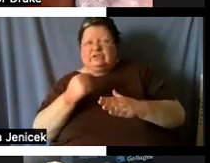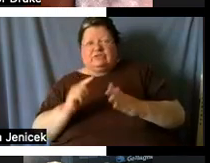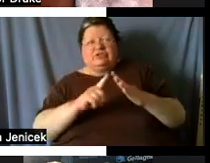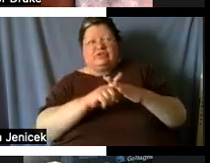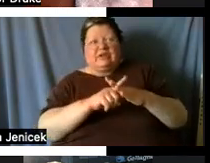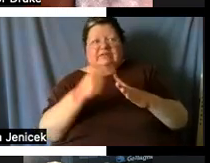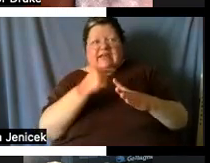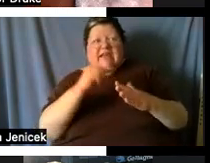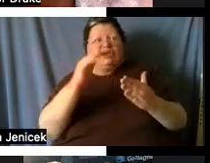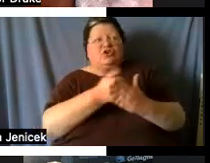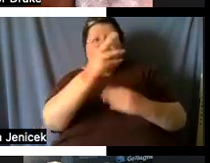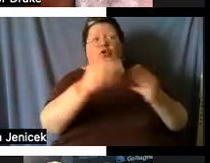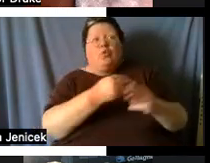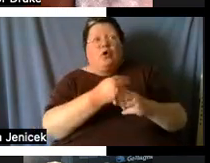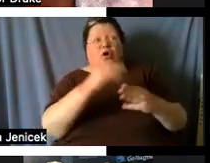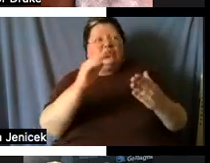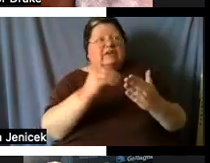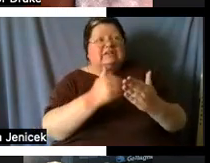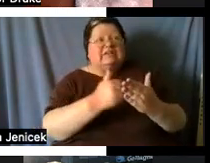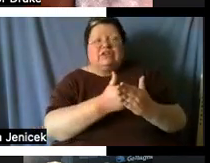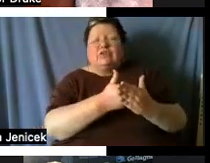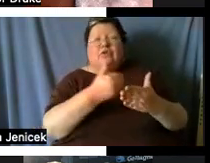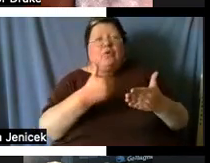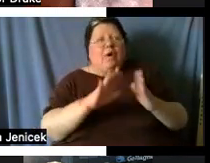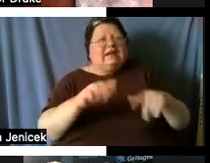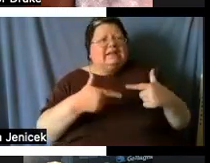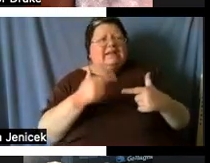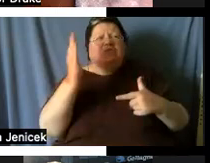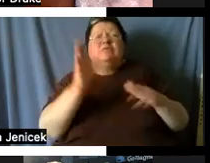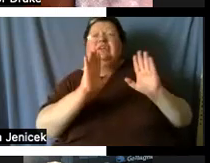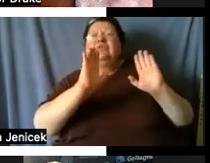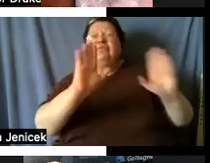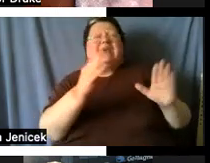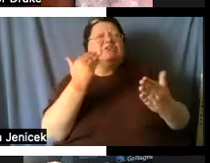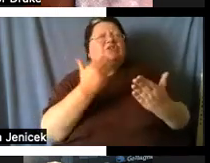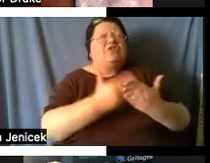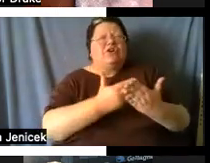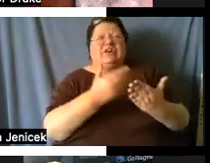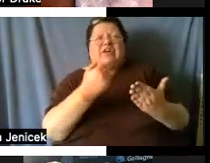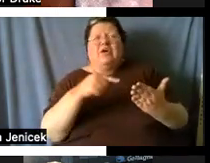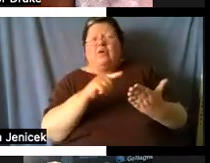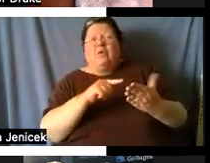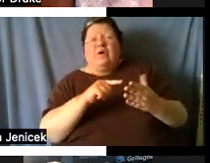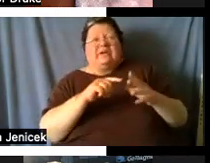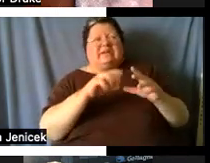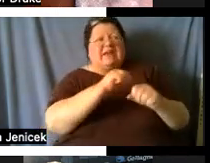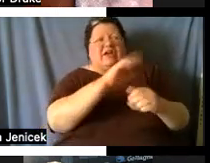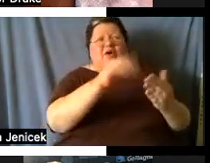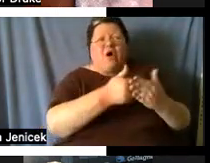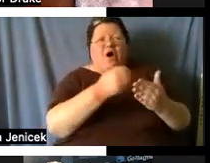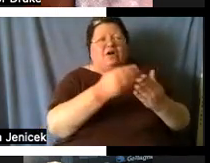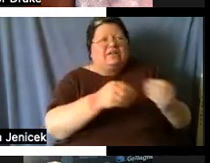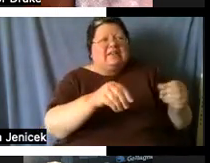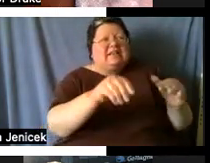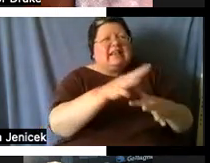a new way of living, and it's going to be so good. It's going to be so great. Hey, we're taking everybody's land, we're putting it all together, we're